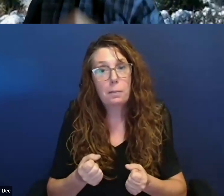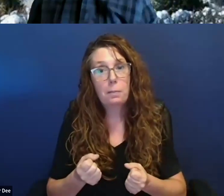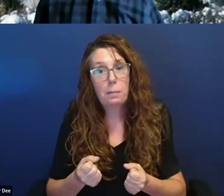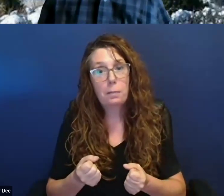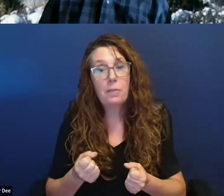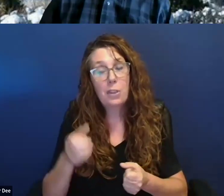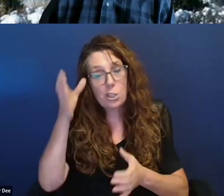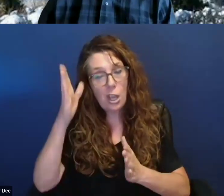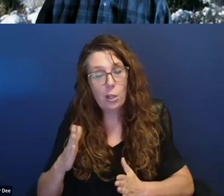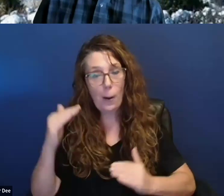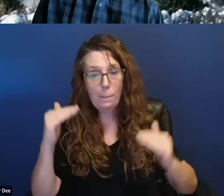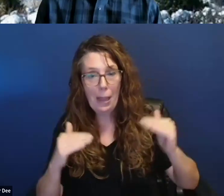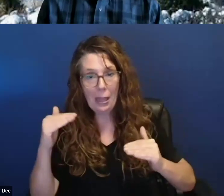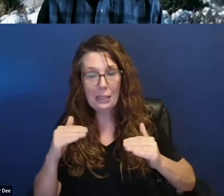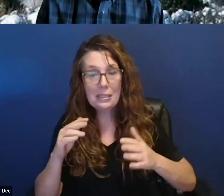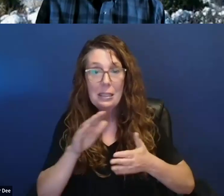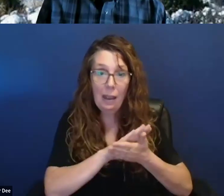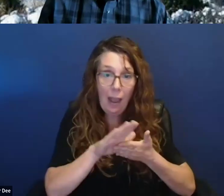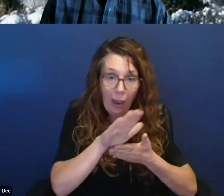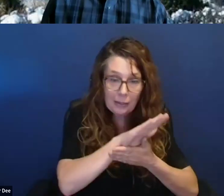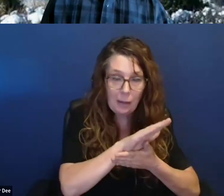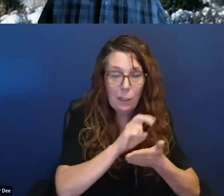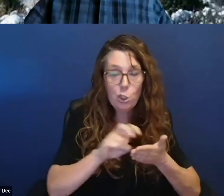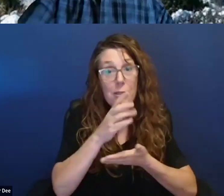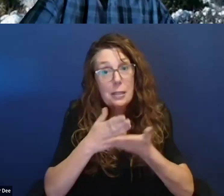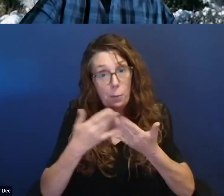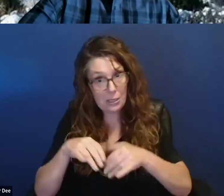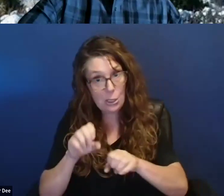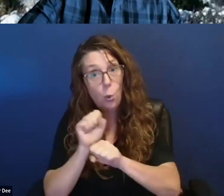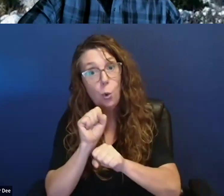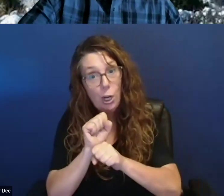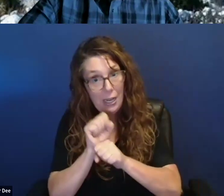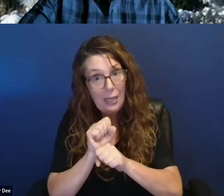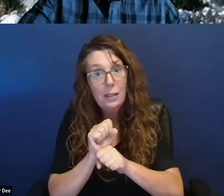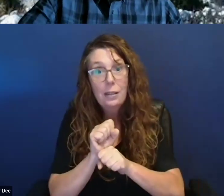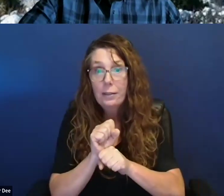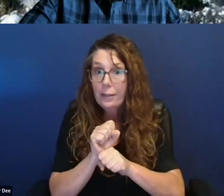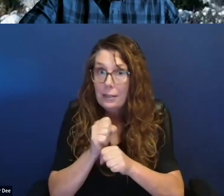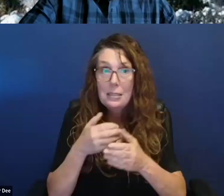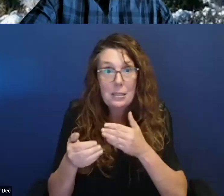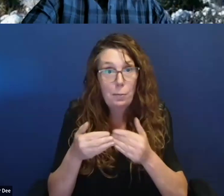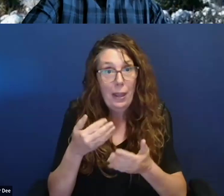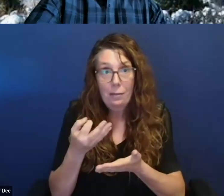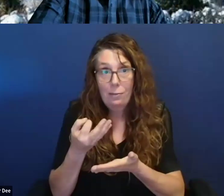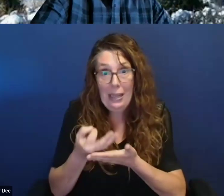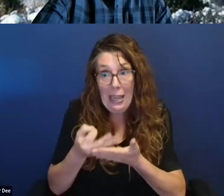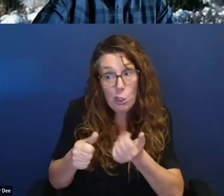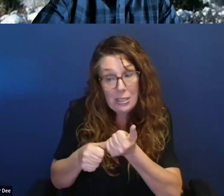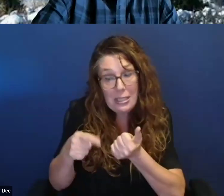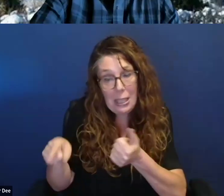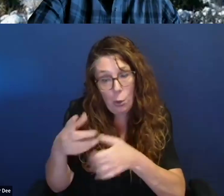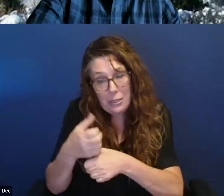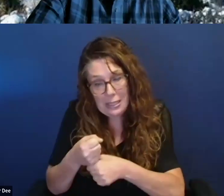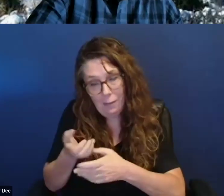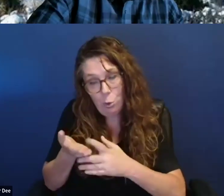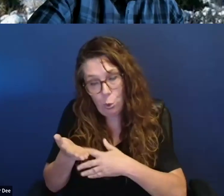are balancing their academic journey. Some of them are still working despite the financial assistance that they're